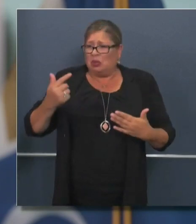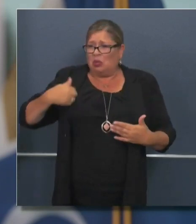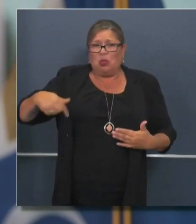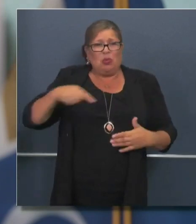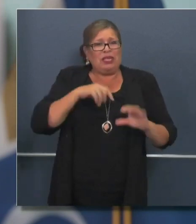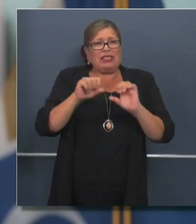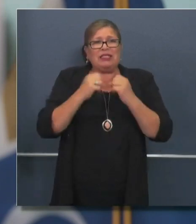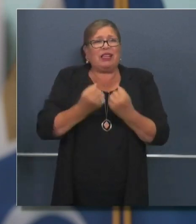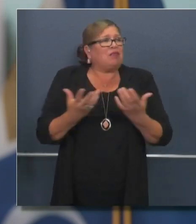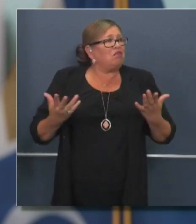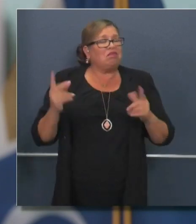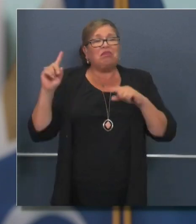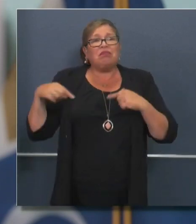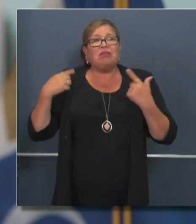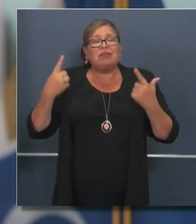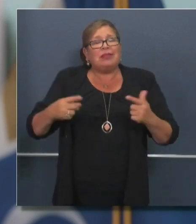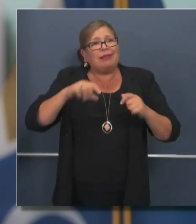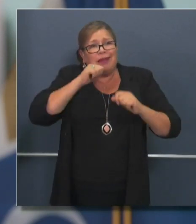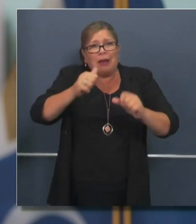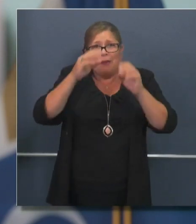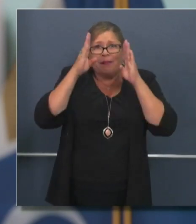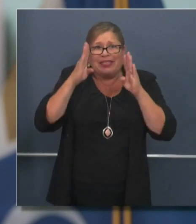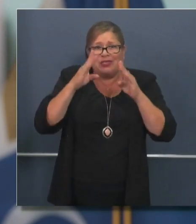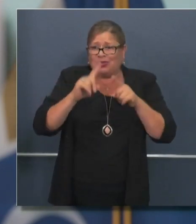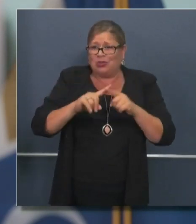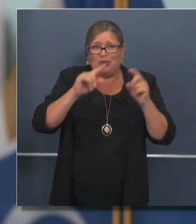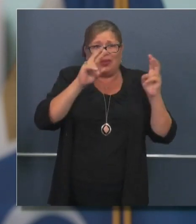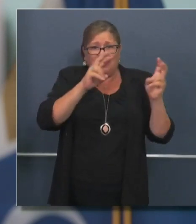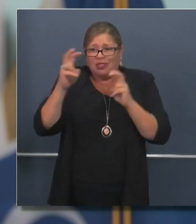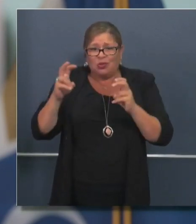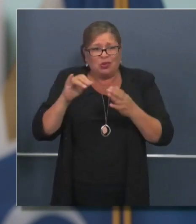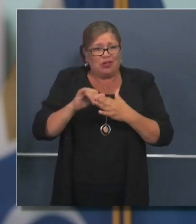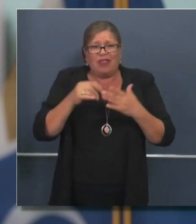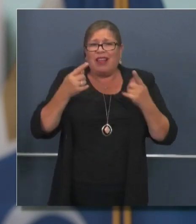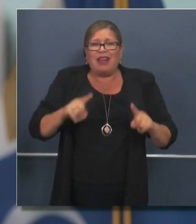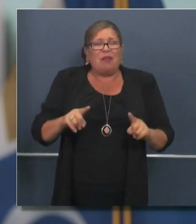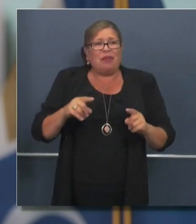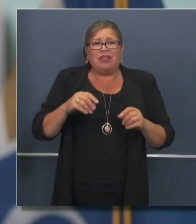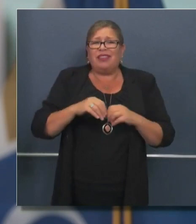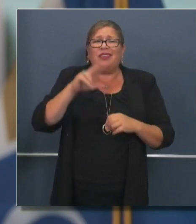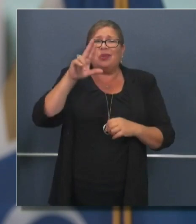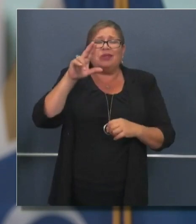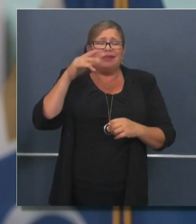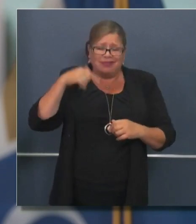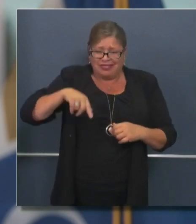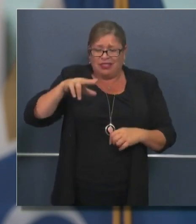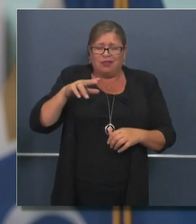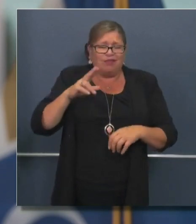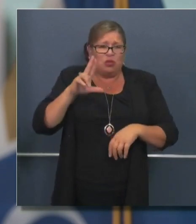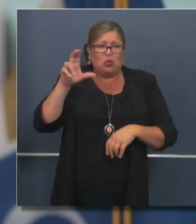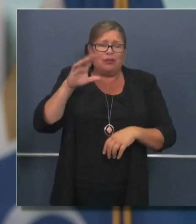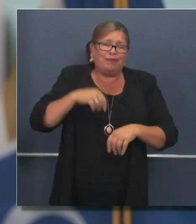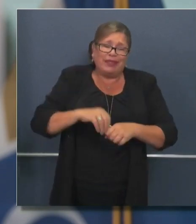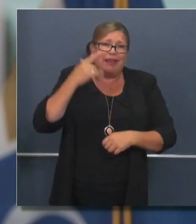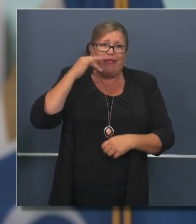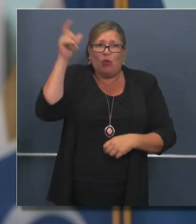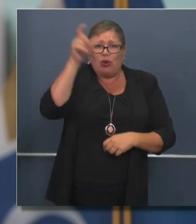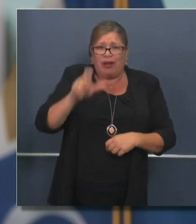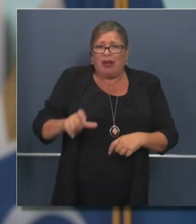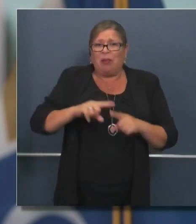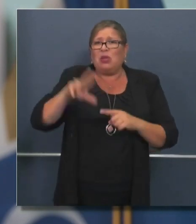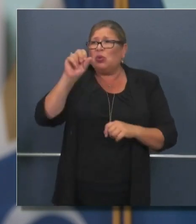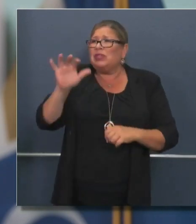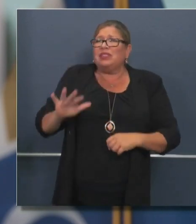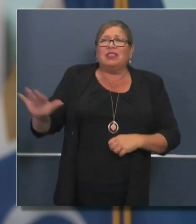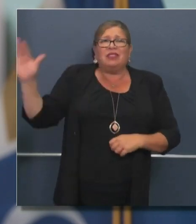to wake up to the realities that persist all across this state and all across this nation.